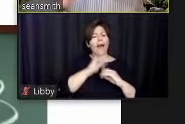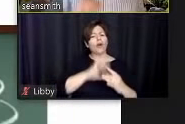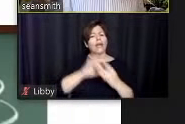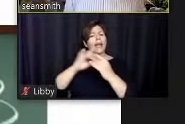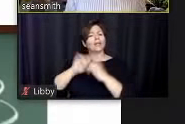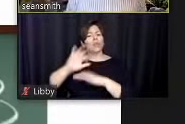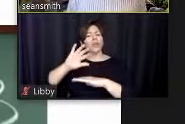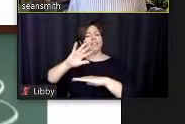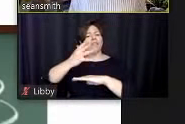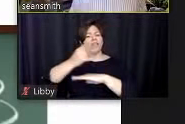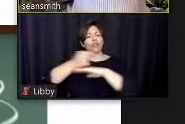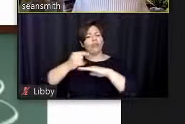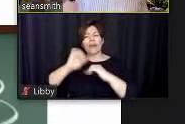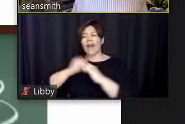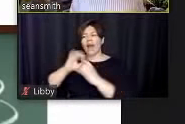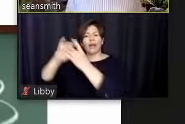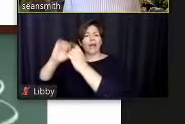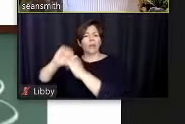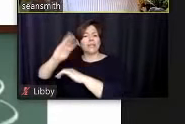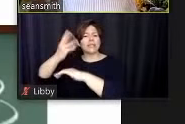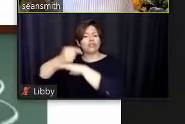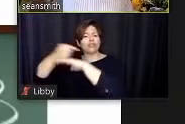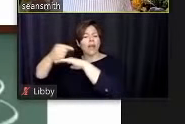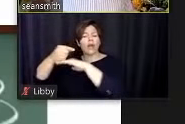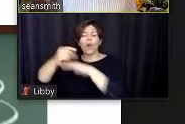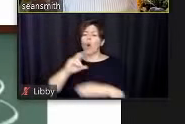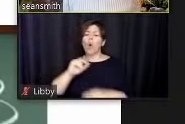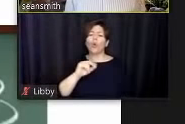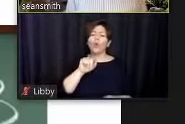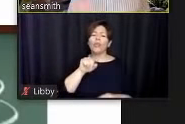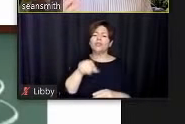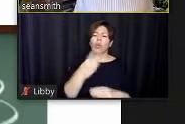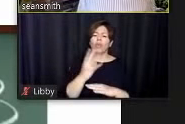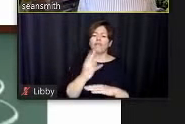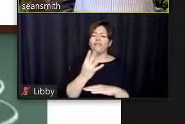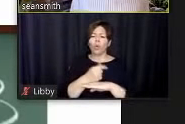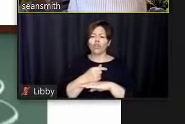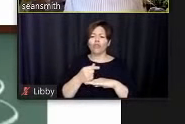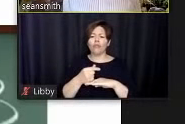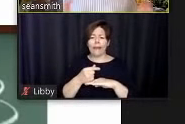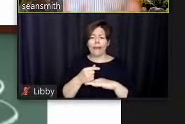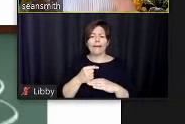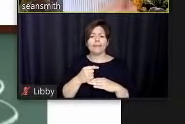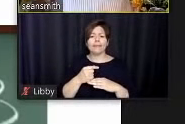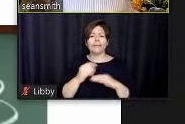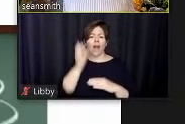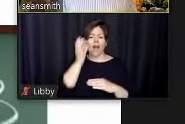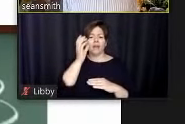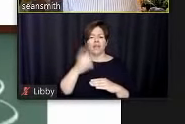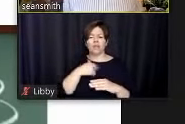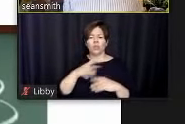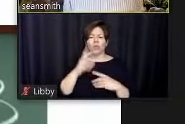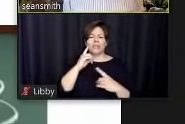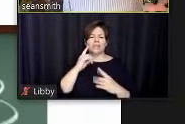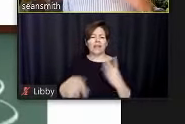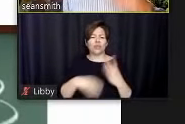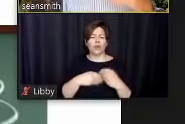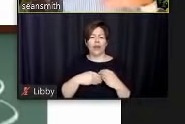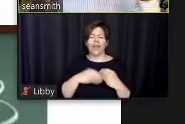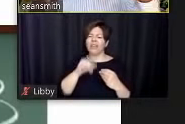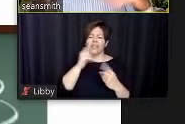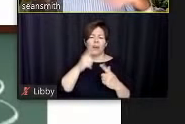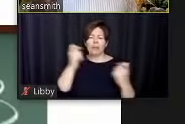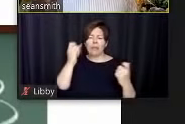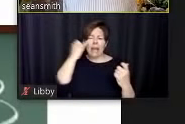to sixth grade? Oh no, this is a standalone fourth grade experience that we've decided to add. Maybe that's not a big idea because it